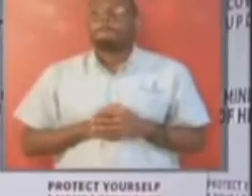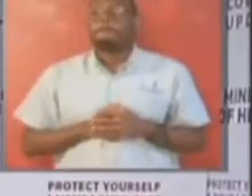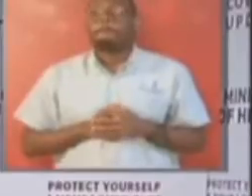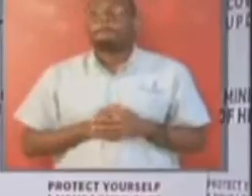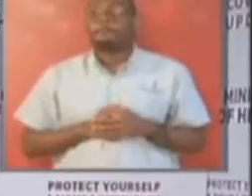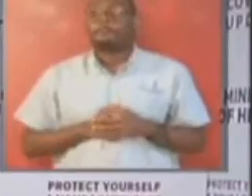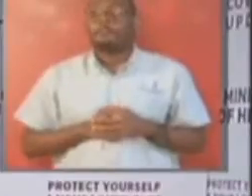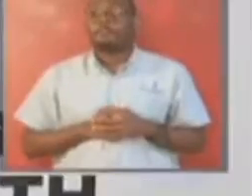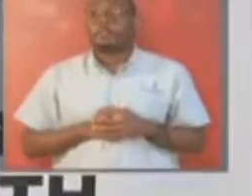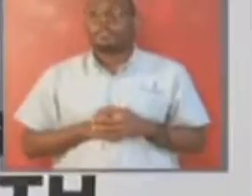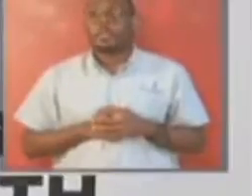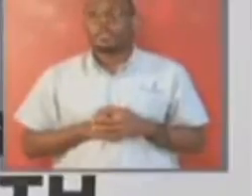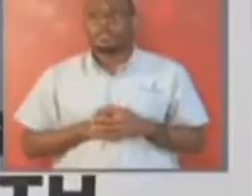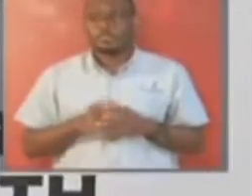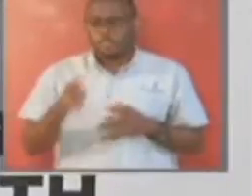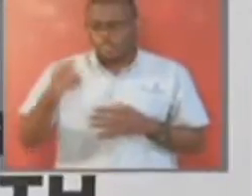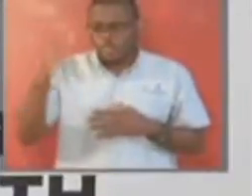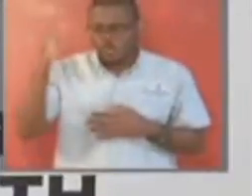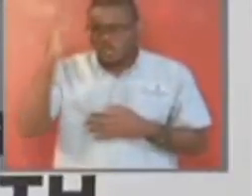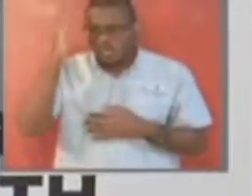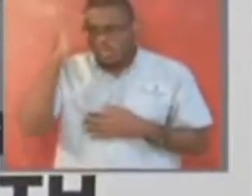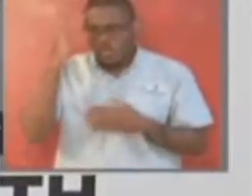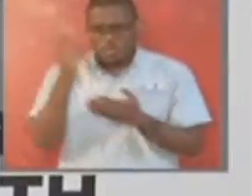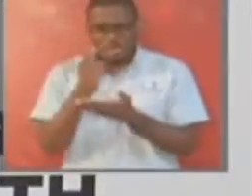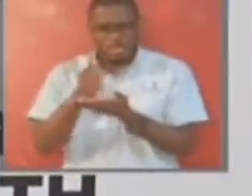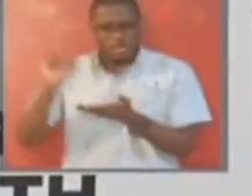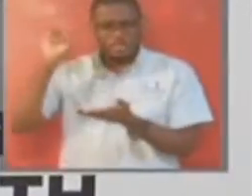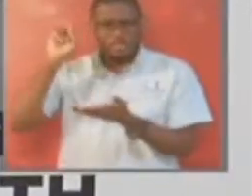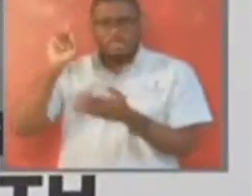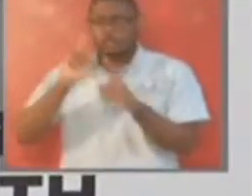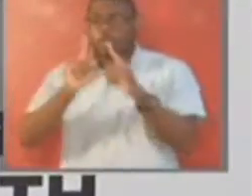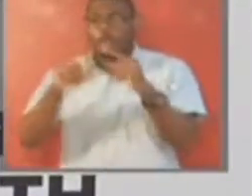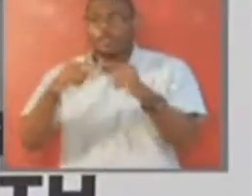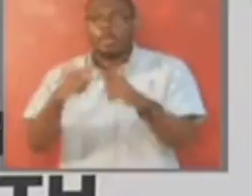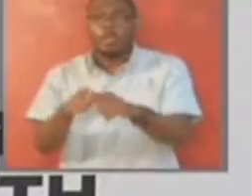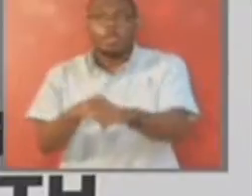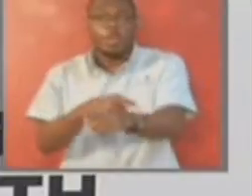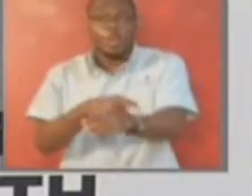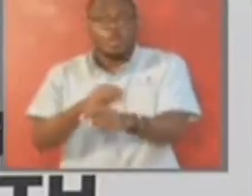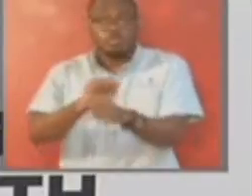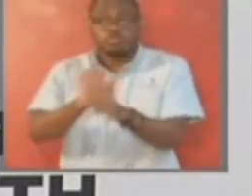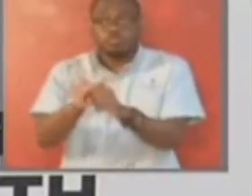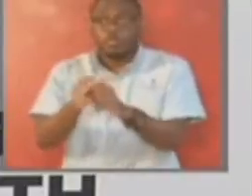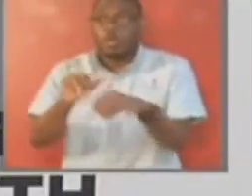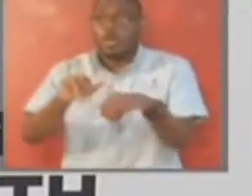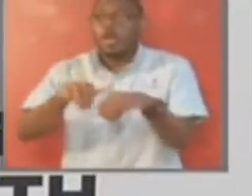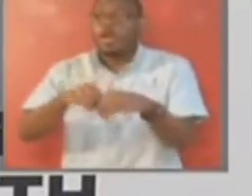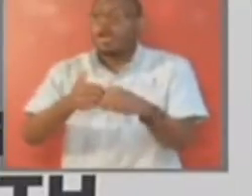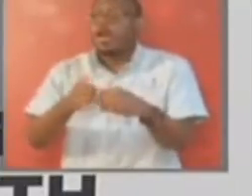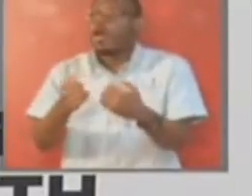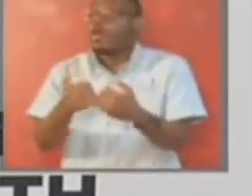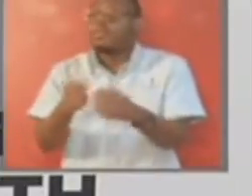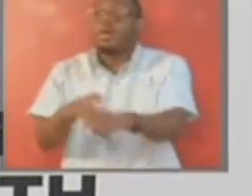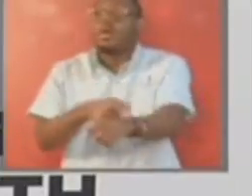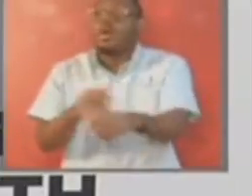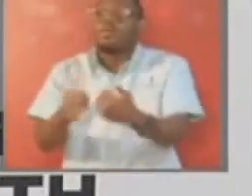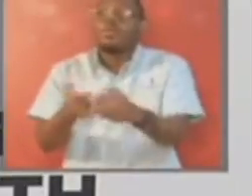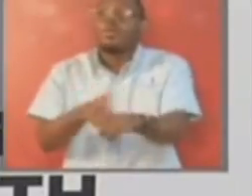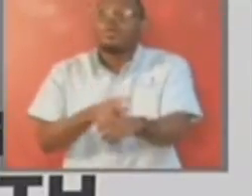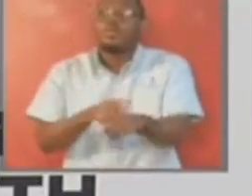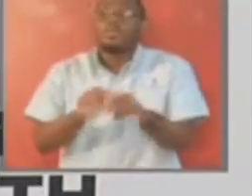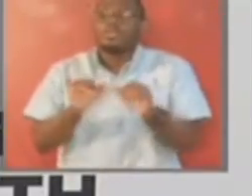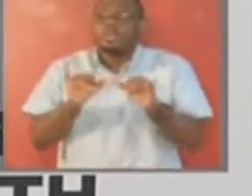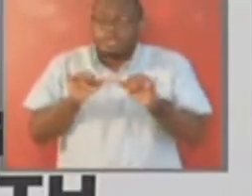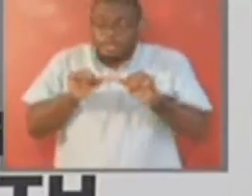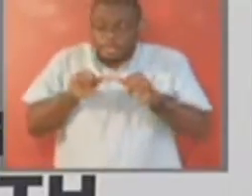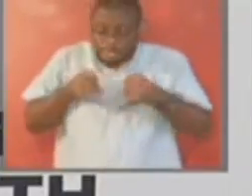know we had a discussion last week, it was on long COVID. It would have been defined as the persistence of symptoms,